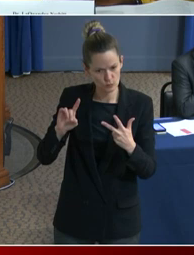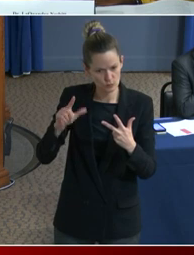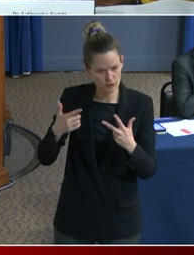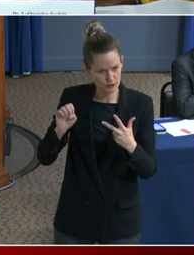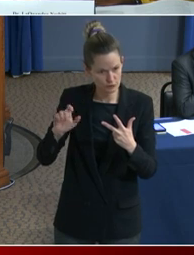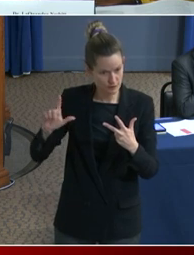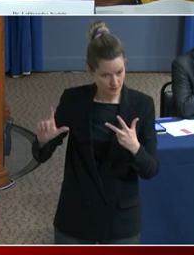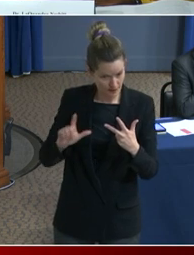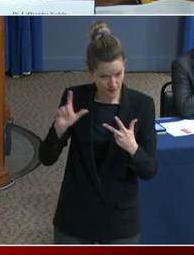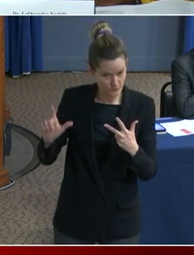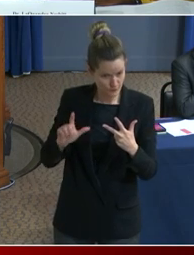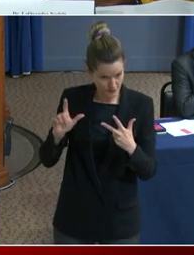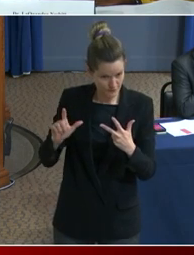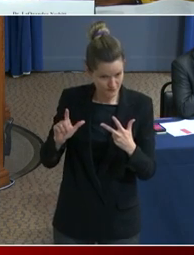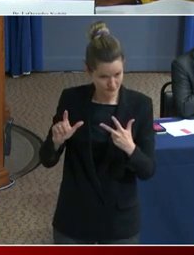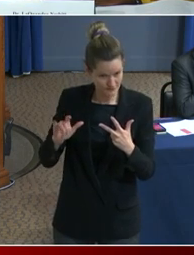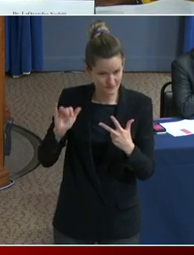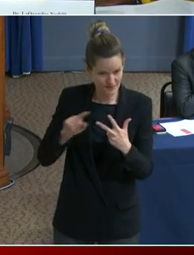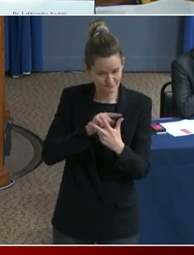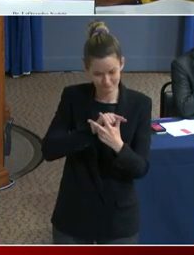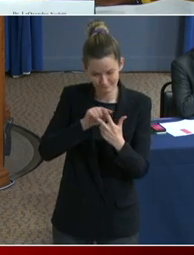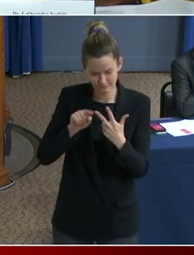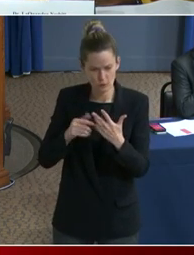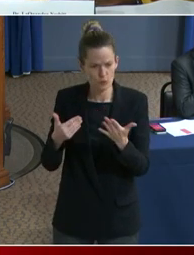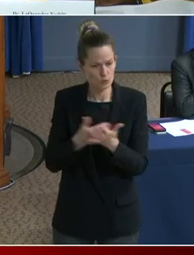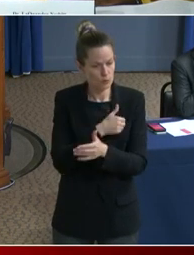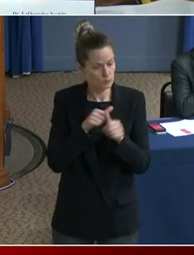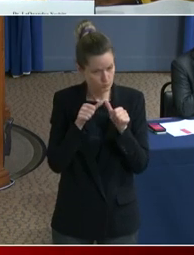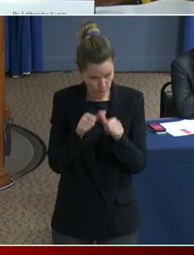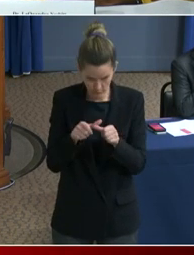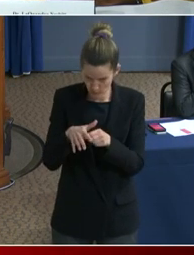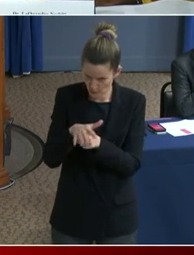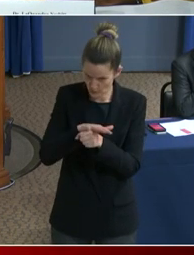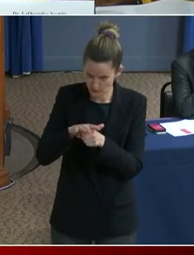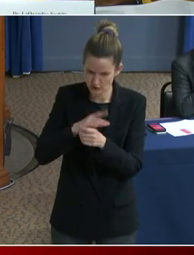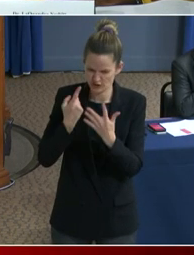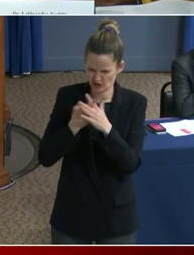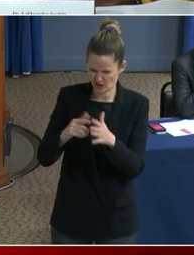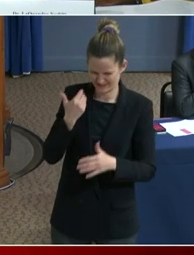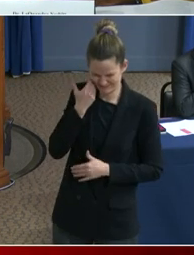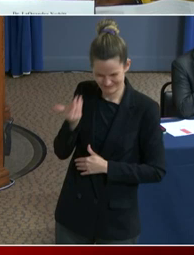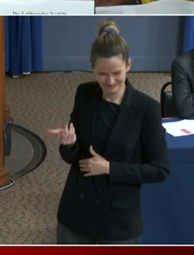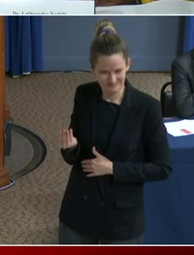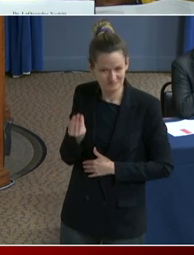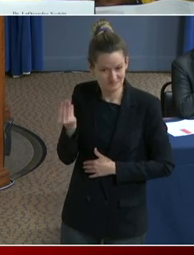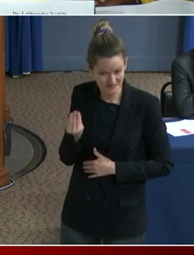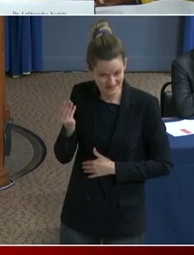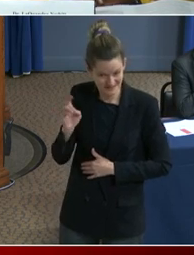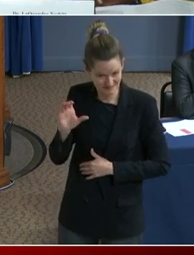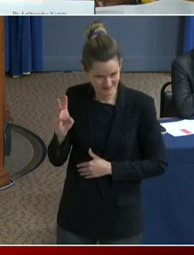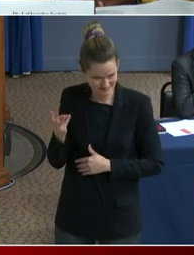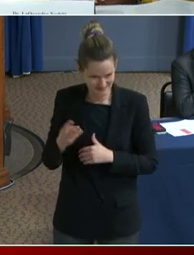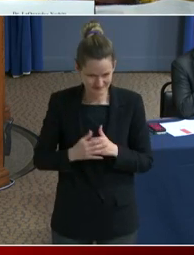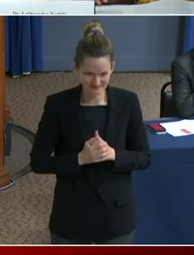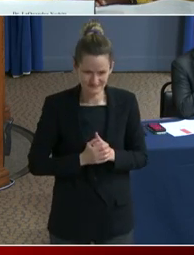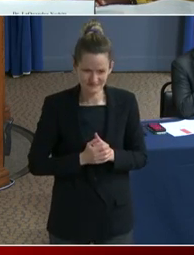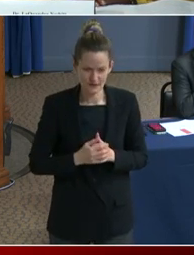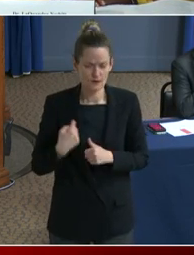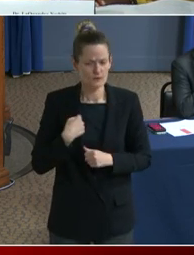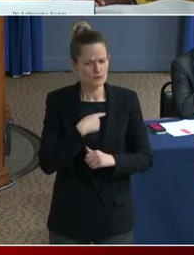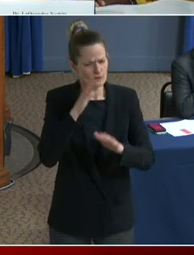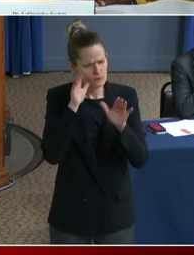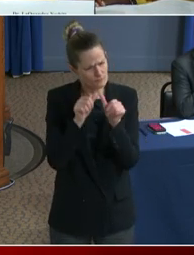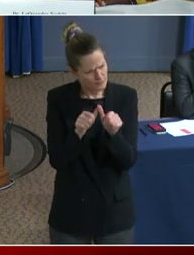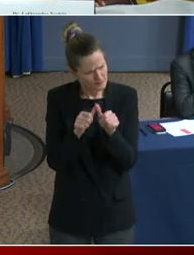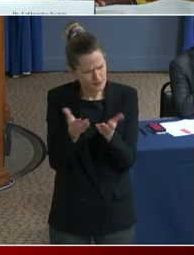become new operational sites next week. We've maintained a service for our